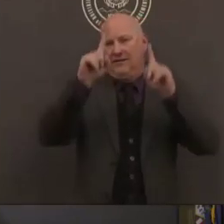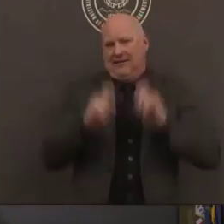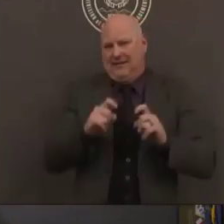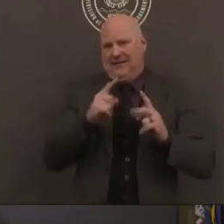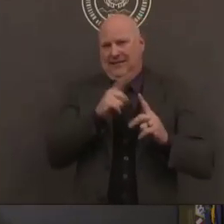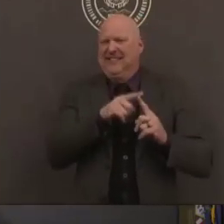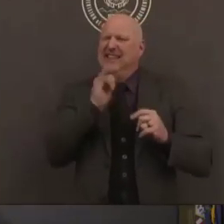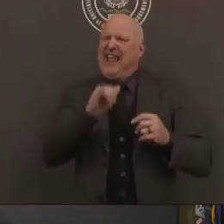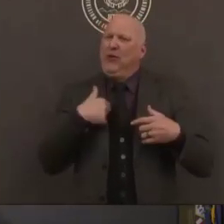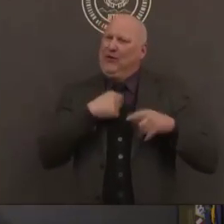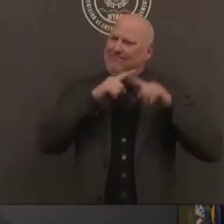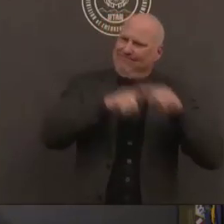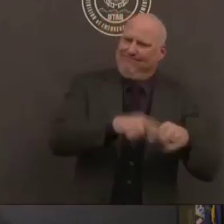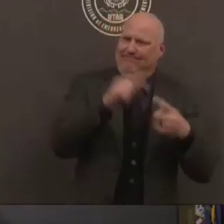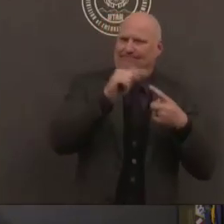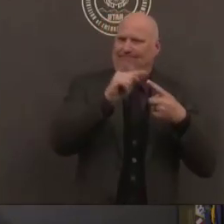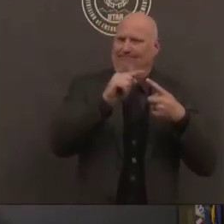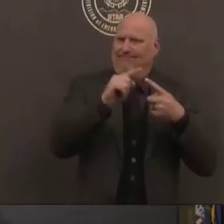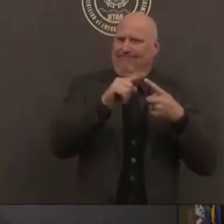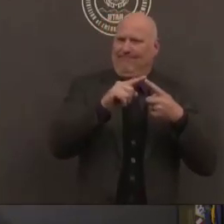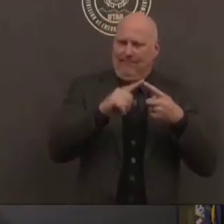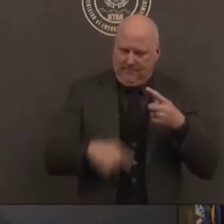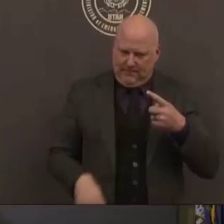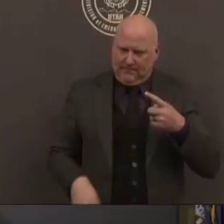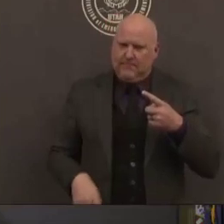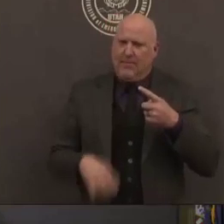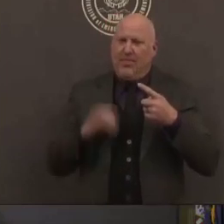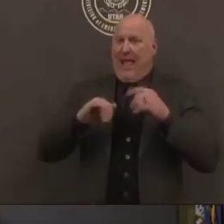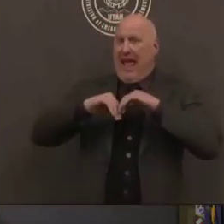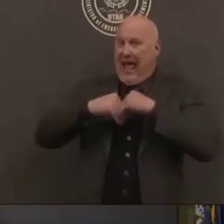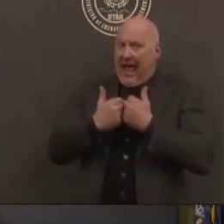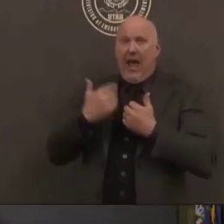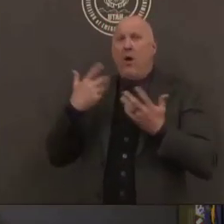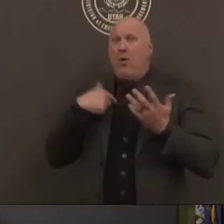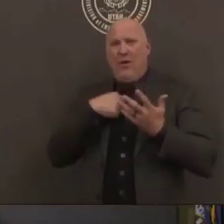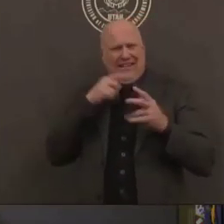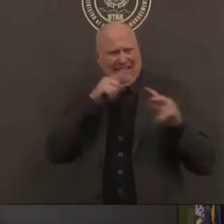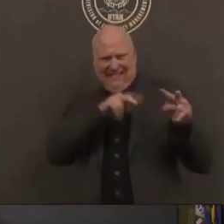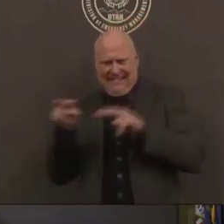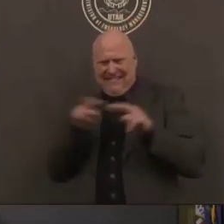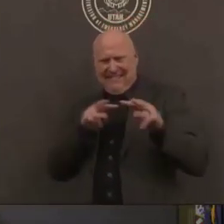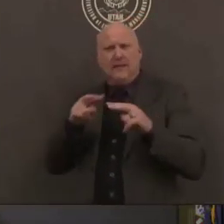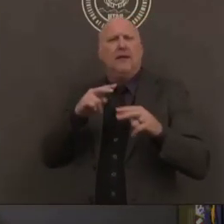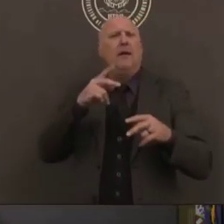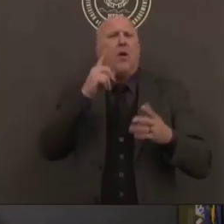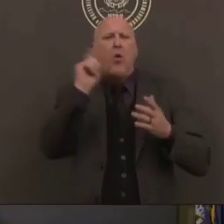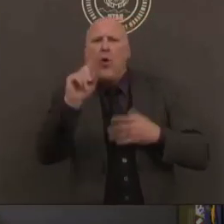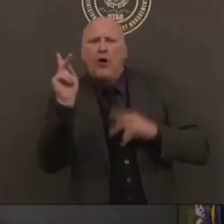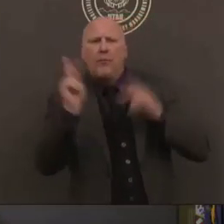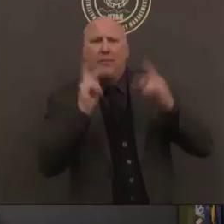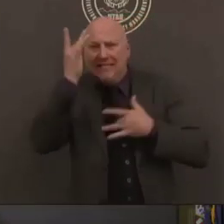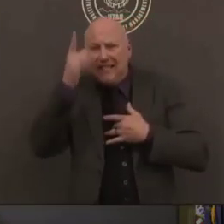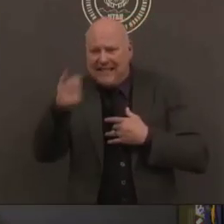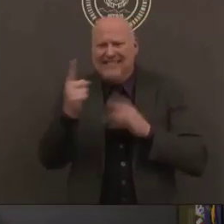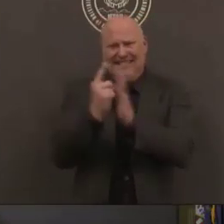contact tracing, isolation, and quarantine to stop the spread of COVID-19 here in Utah.